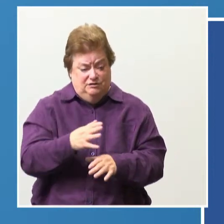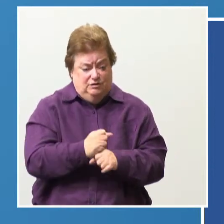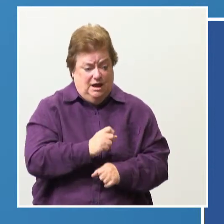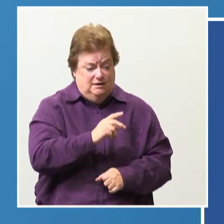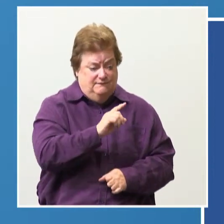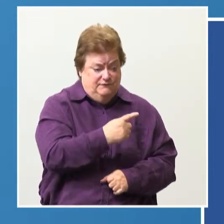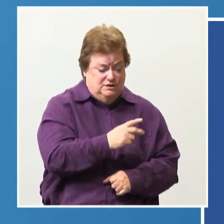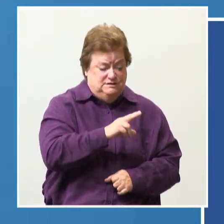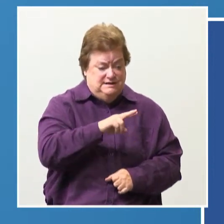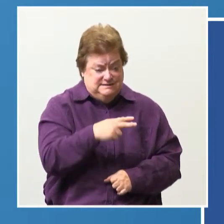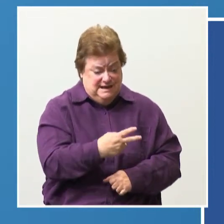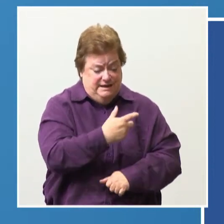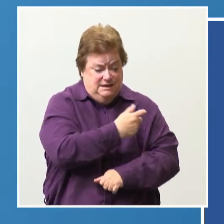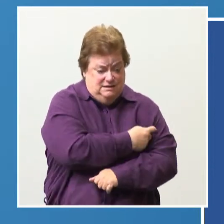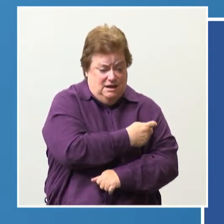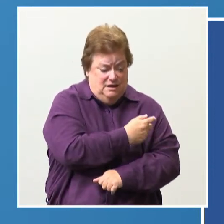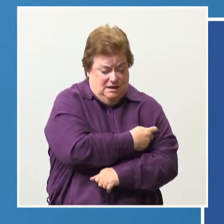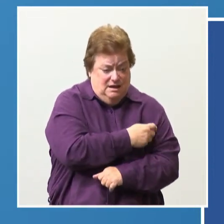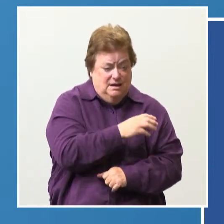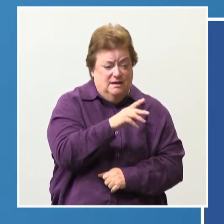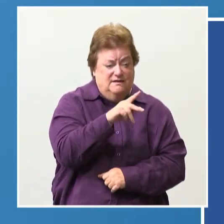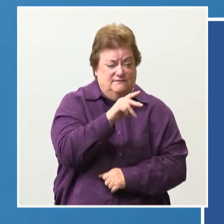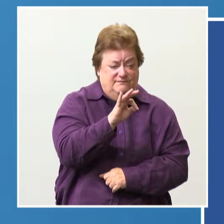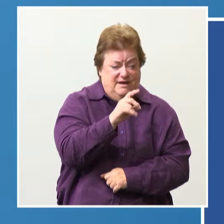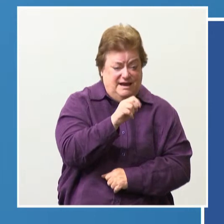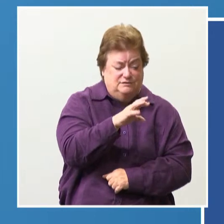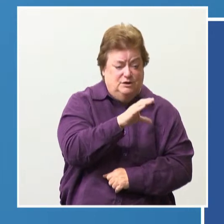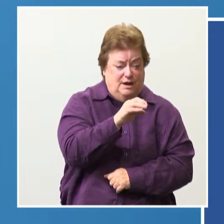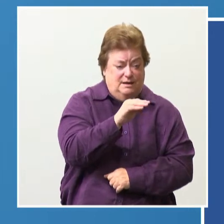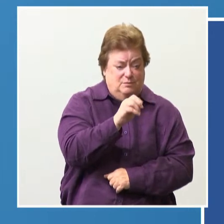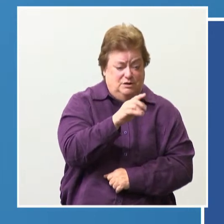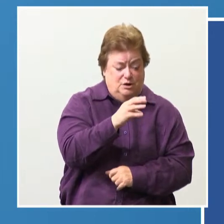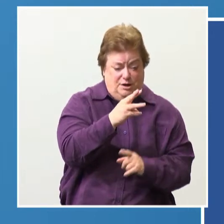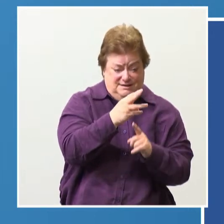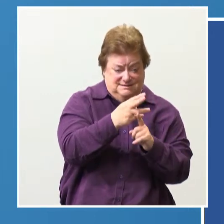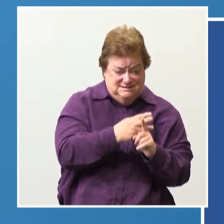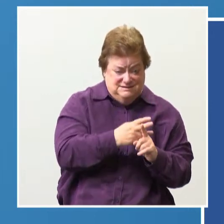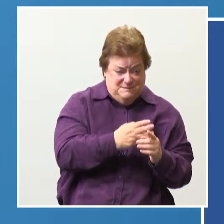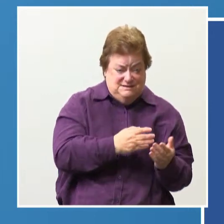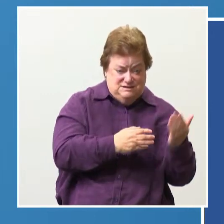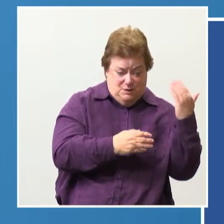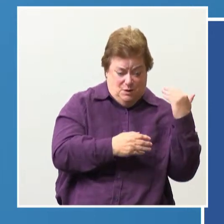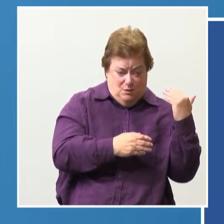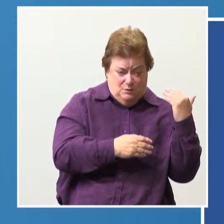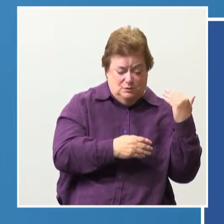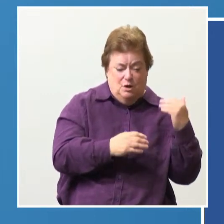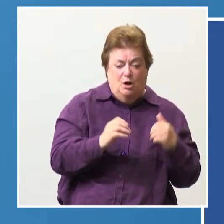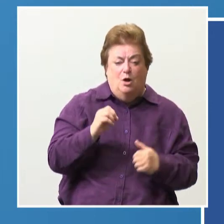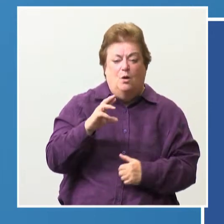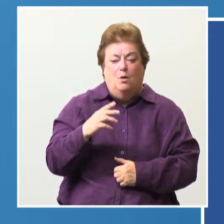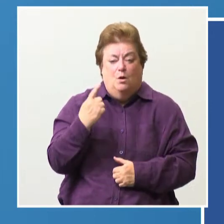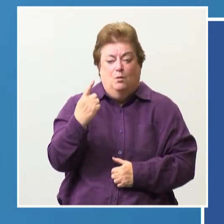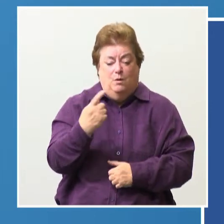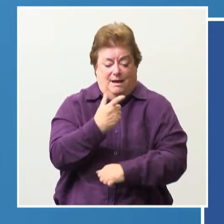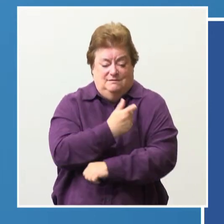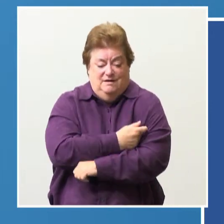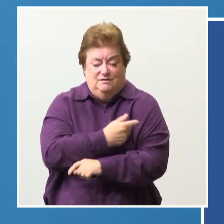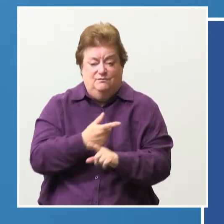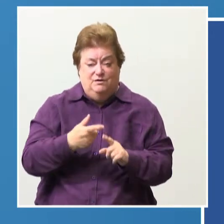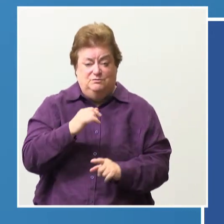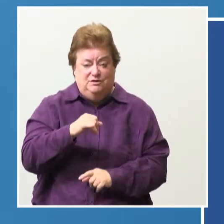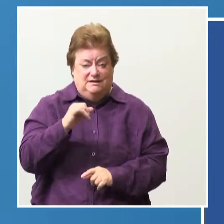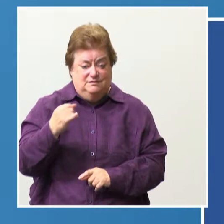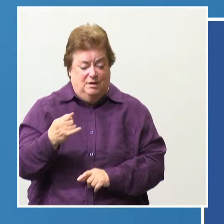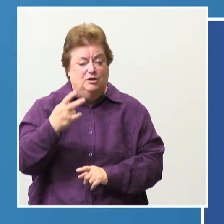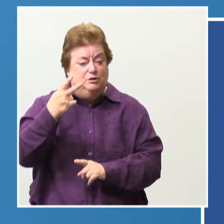of Pfizer or Moderna vaccine at least 6 months ago, or a single dose of Johnson & Johnson vaccine at